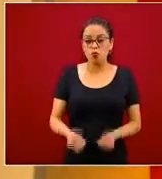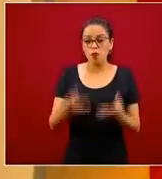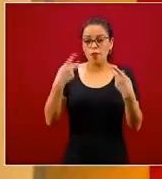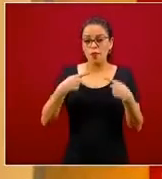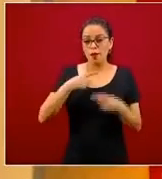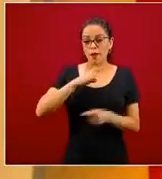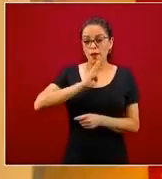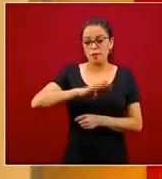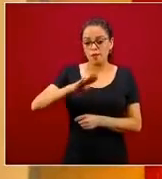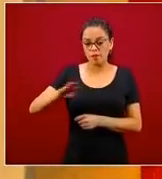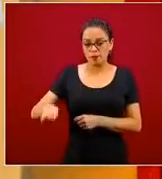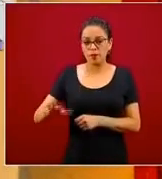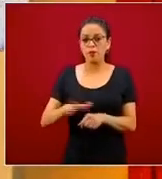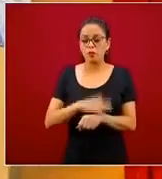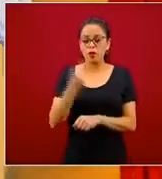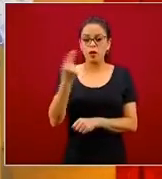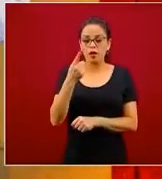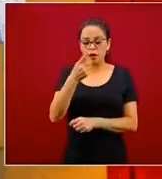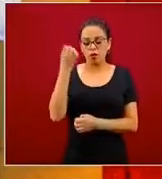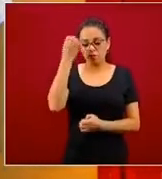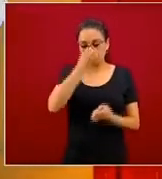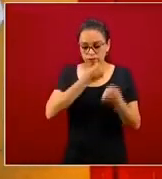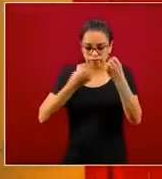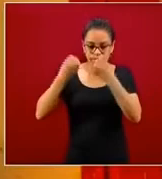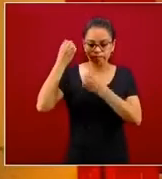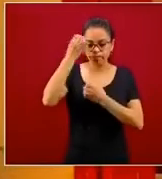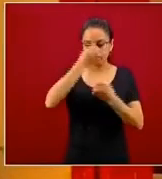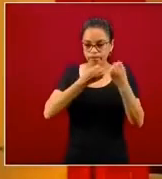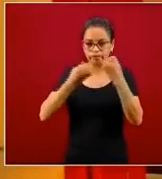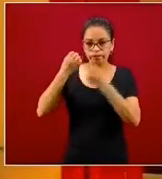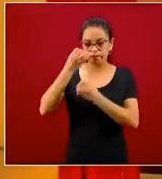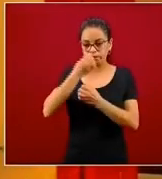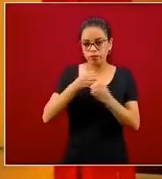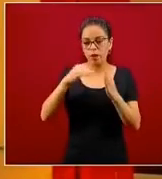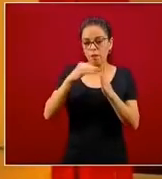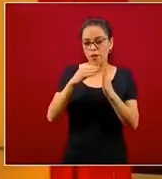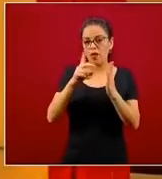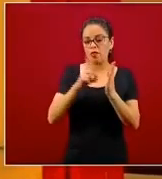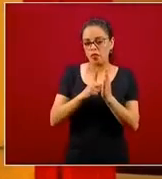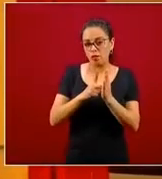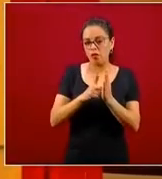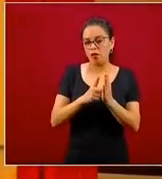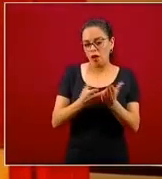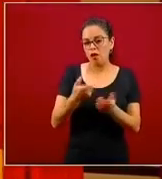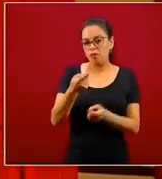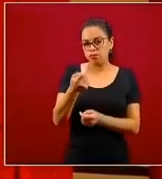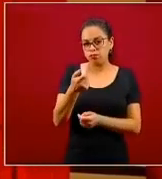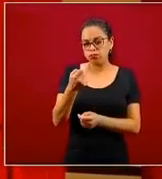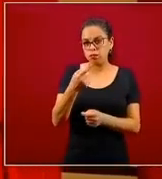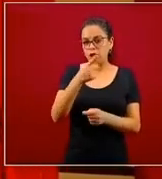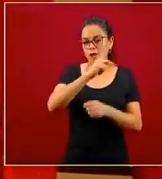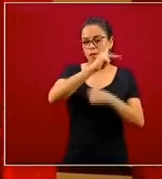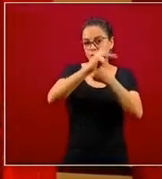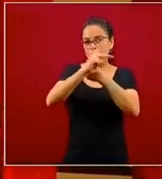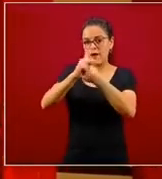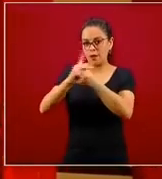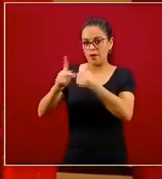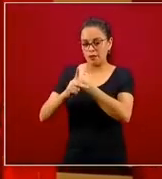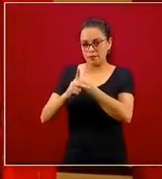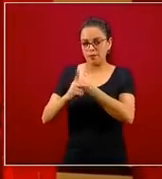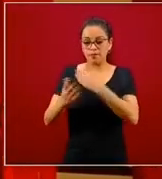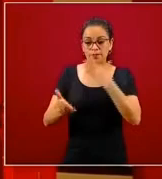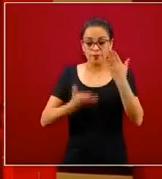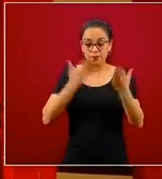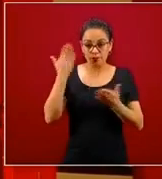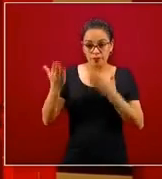any other country around the world, we'll get to know the real figure whenever analysis takes in place with a